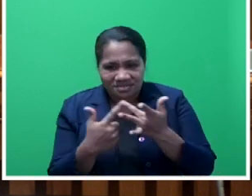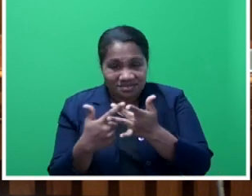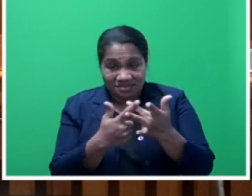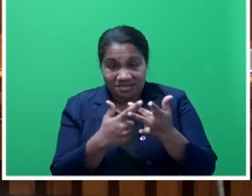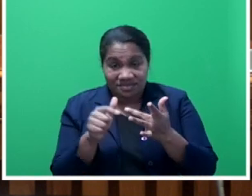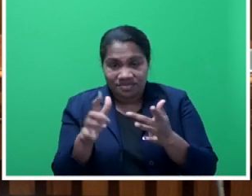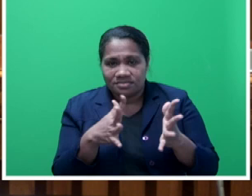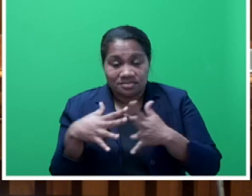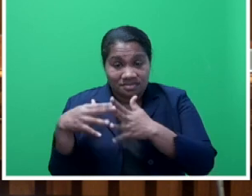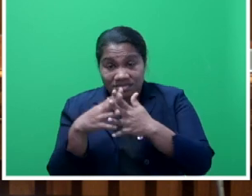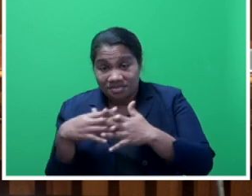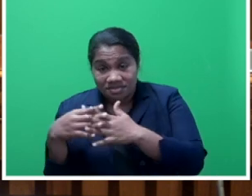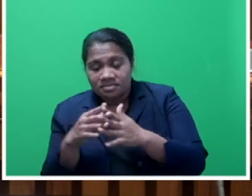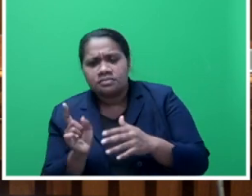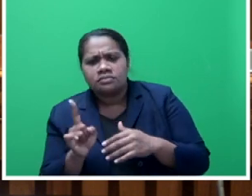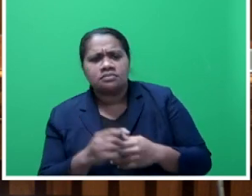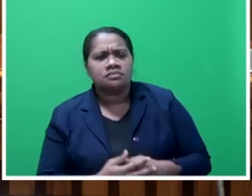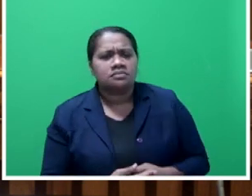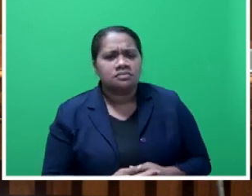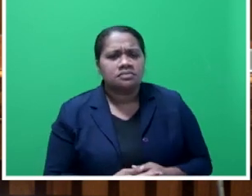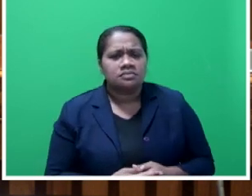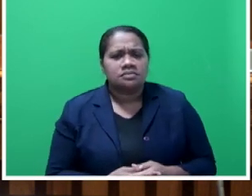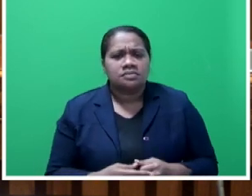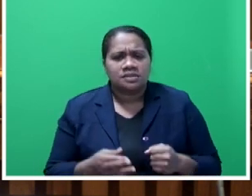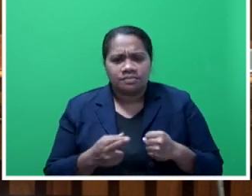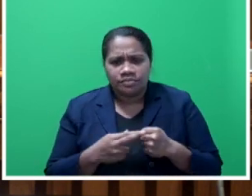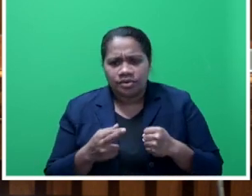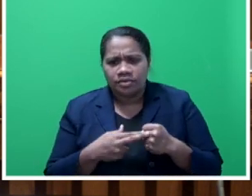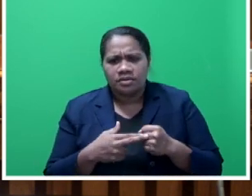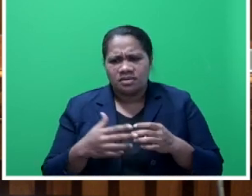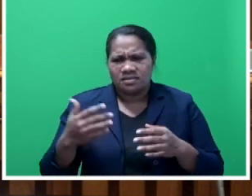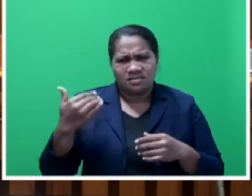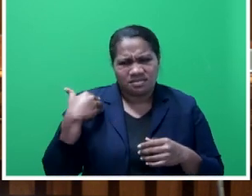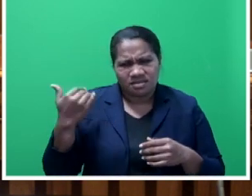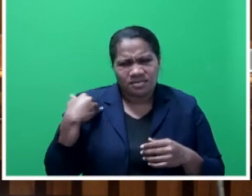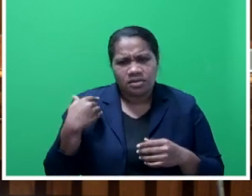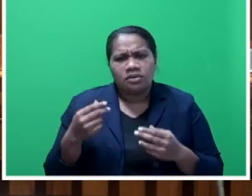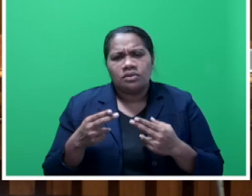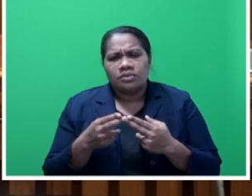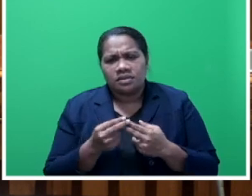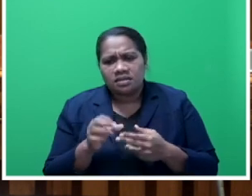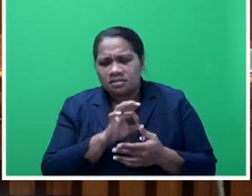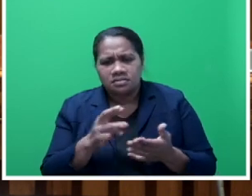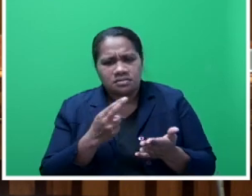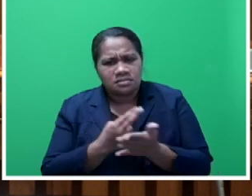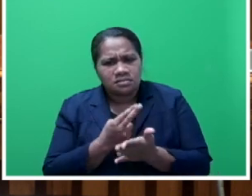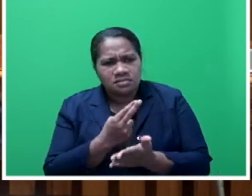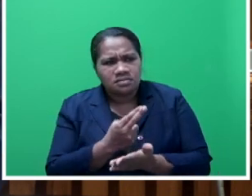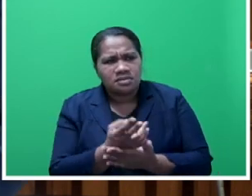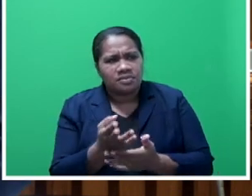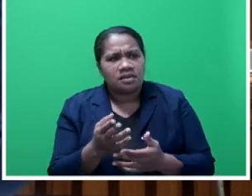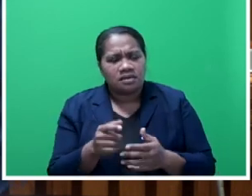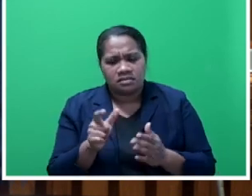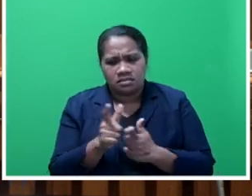by impairing, obstructing, defeating, and interfering with, by dishonest means, the lawful function of the